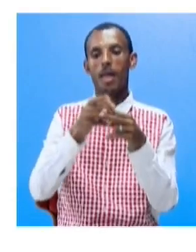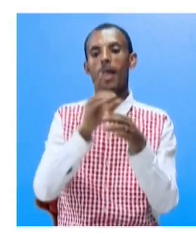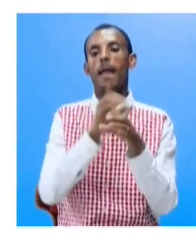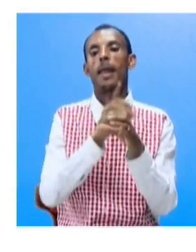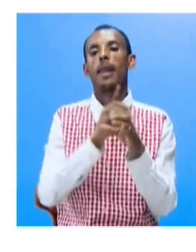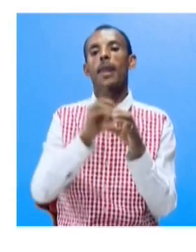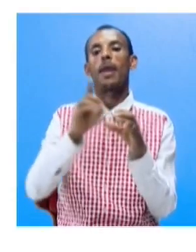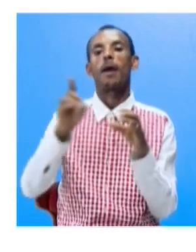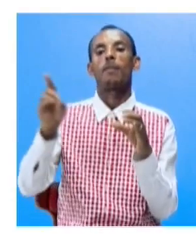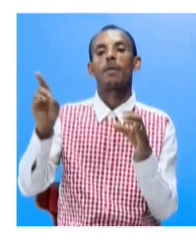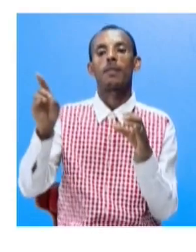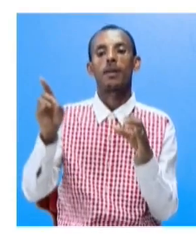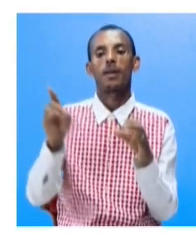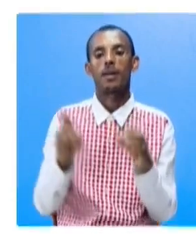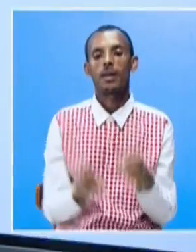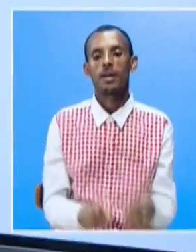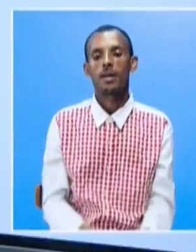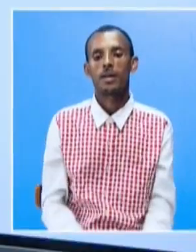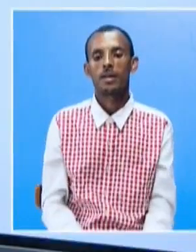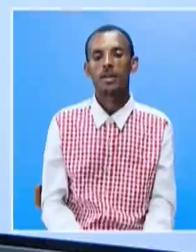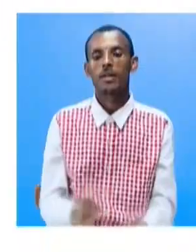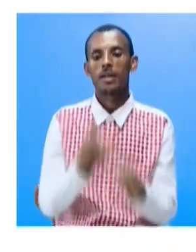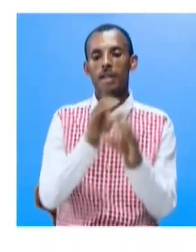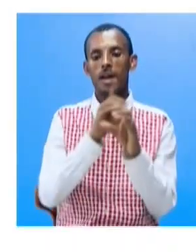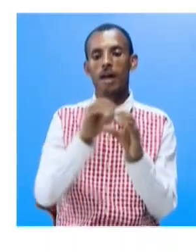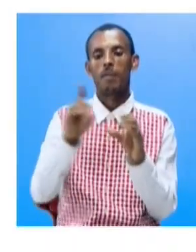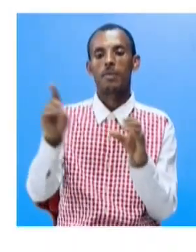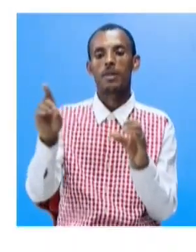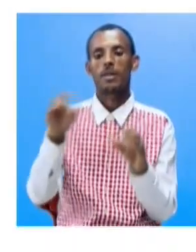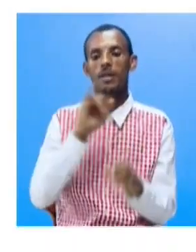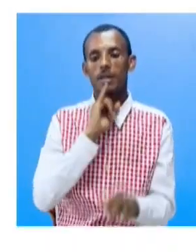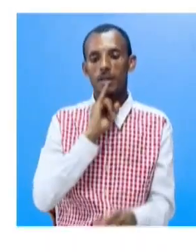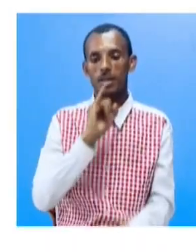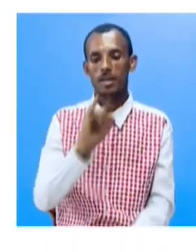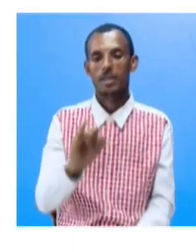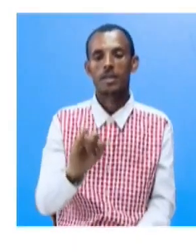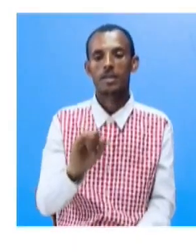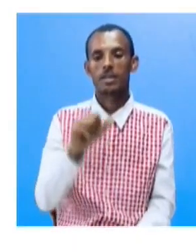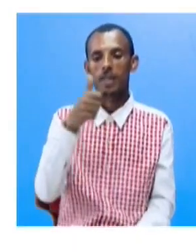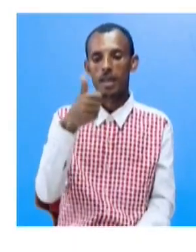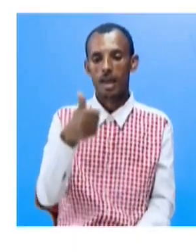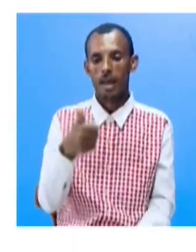diameter. So diameter is a chord